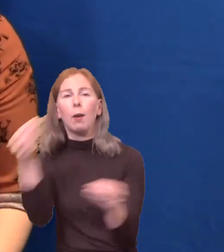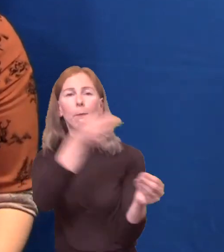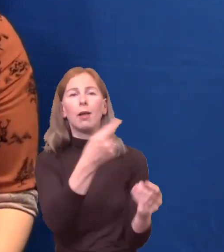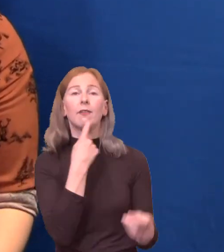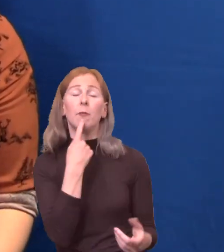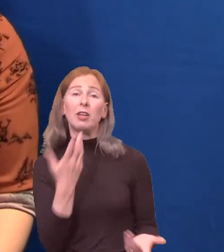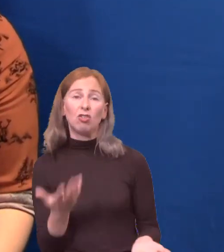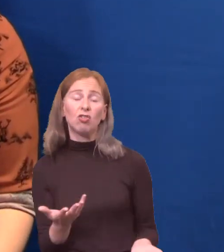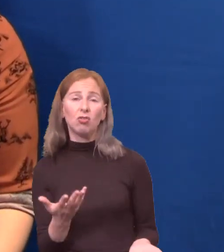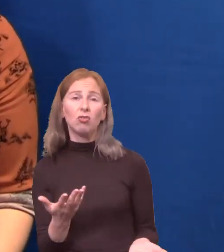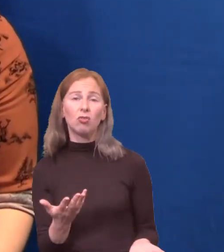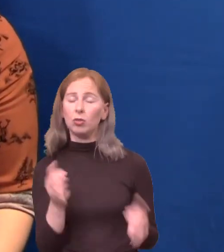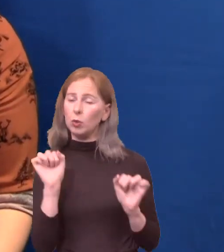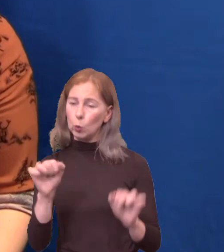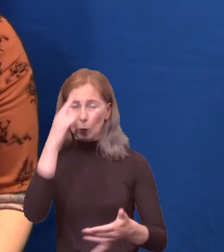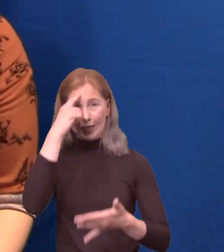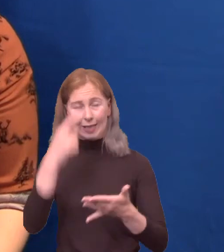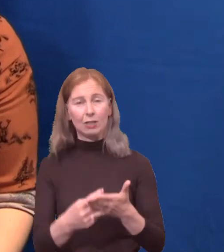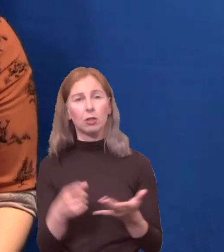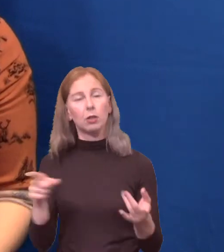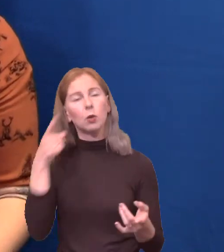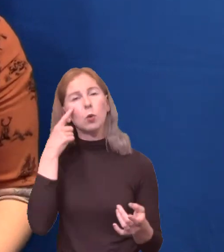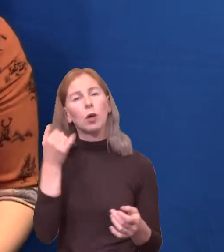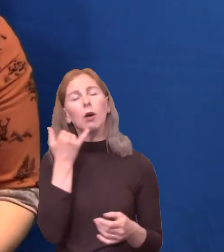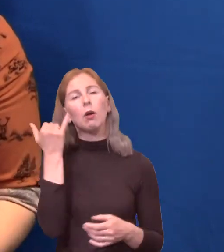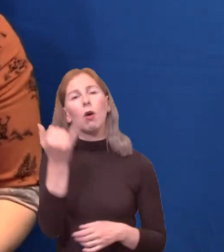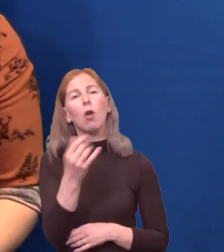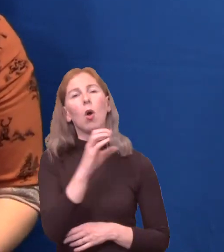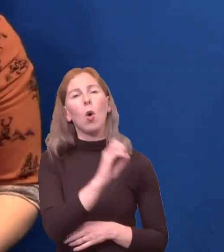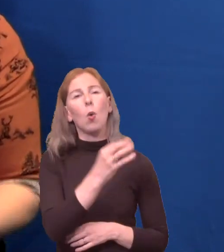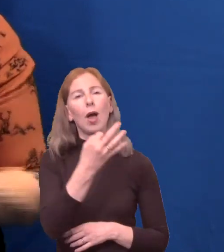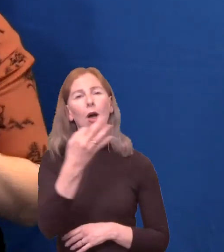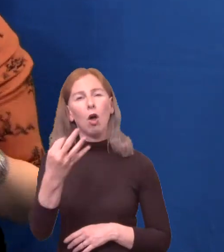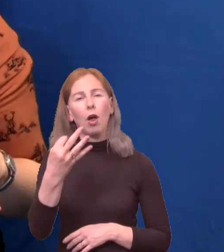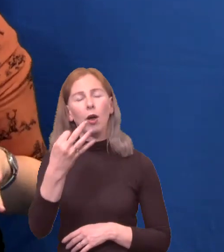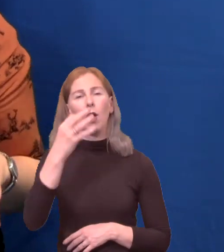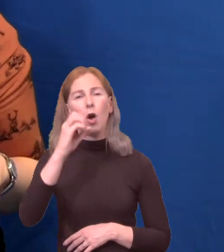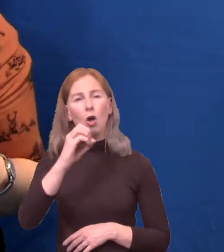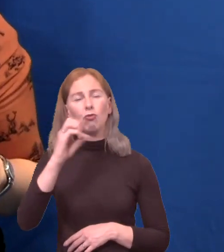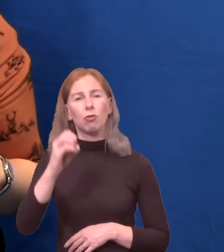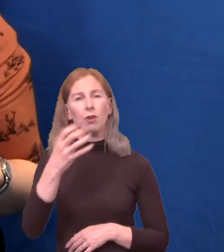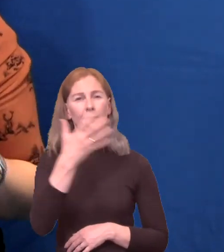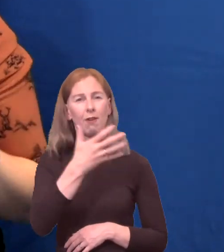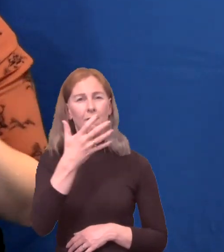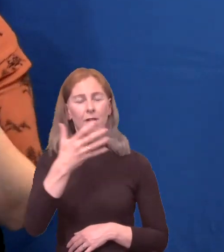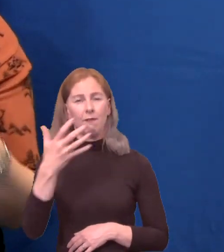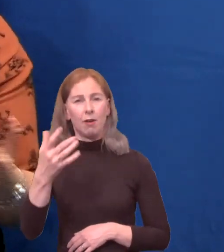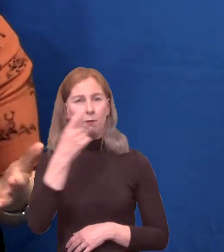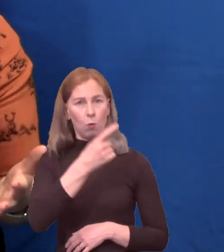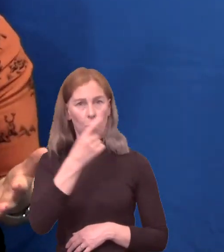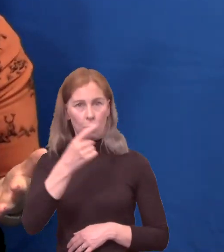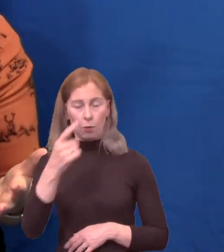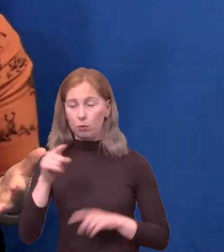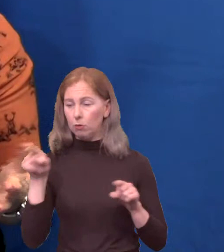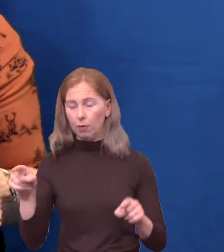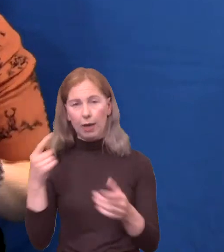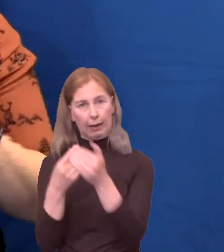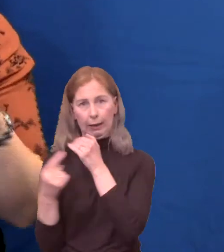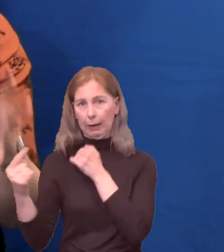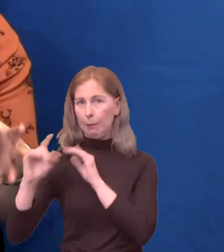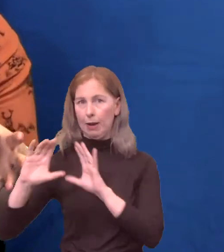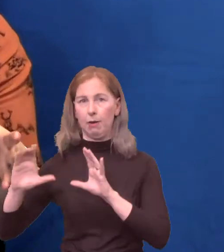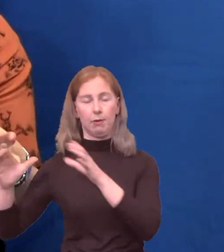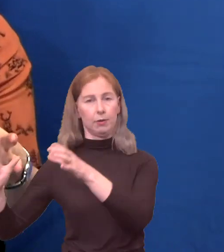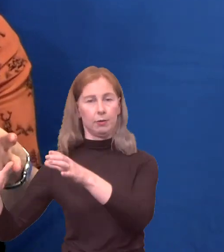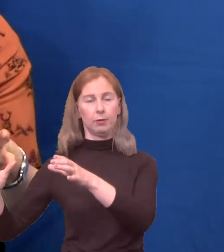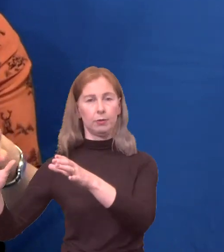them on 0800 555 111, and they're an independent charity from us. You'll be completely anonymous. I think you can